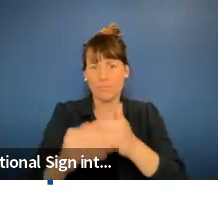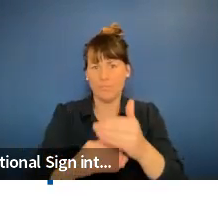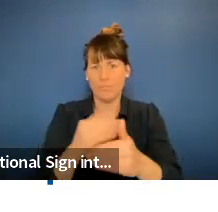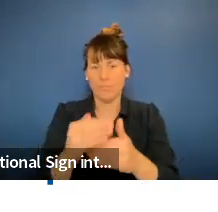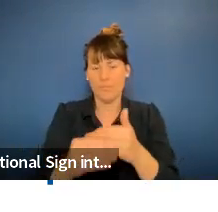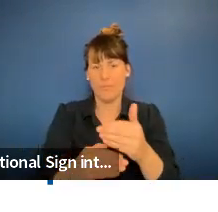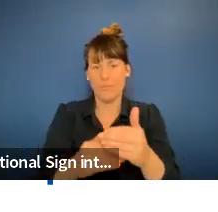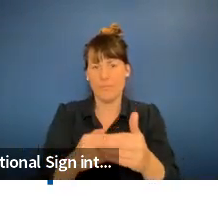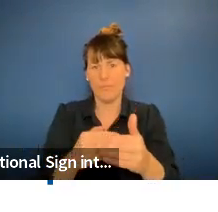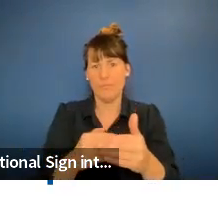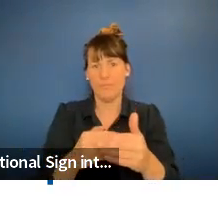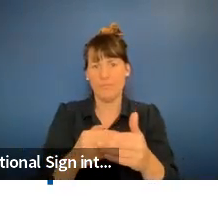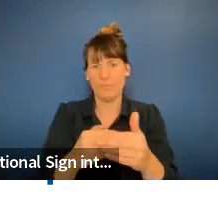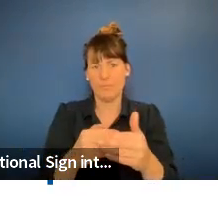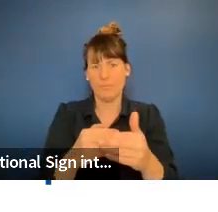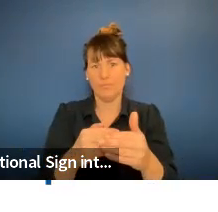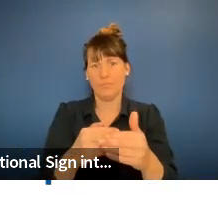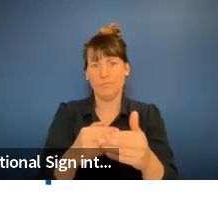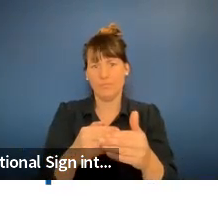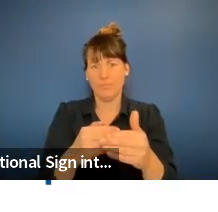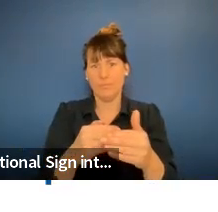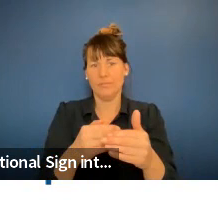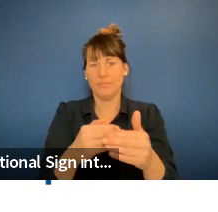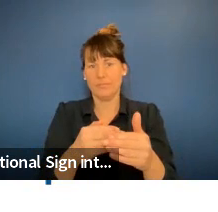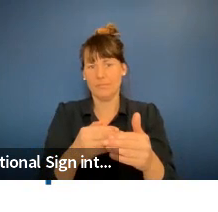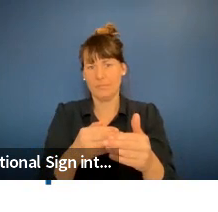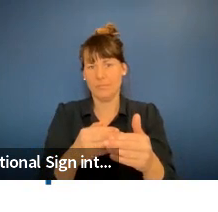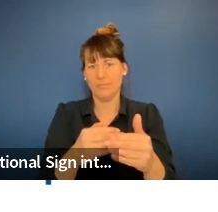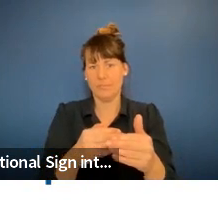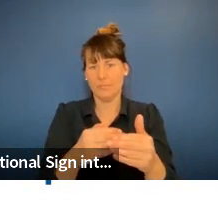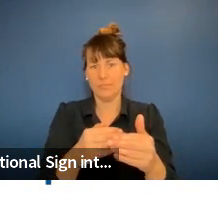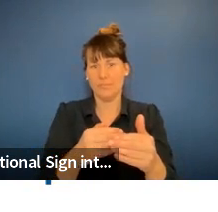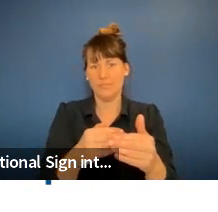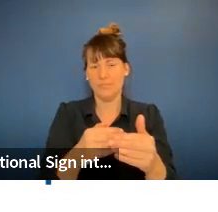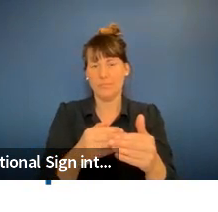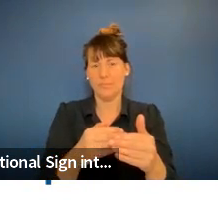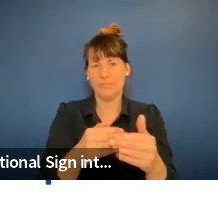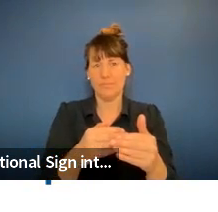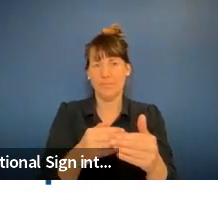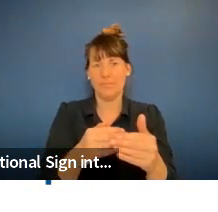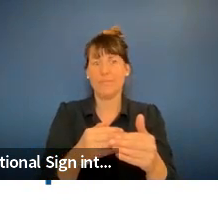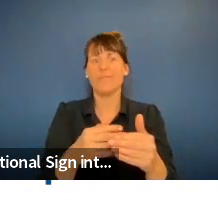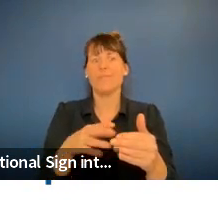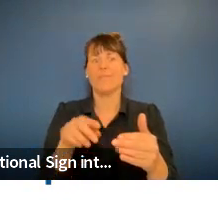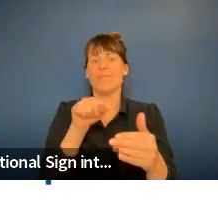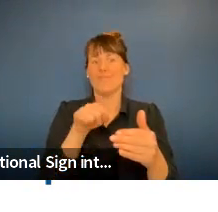who are the key stakeholders involved in this process. And based on those data, we then identify,